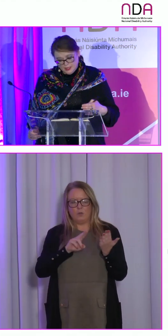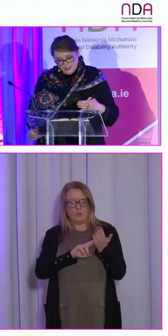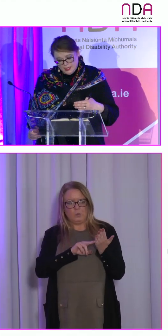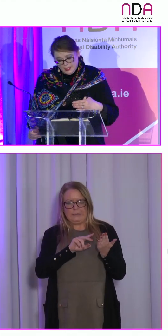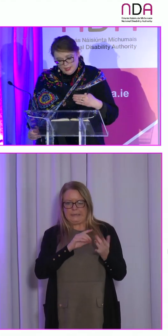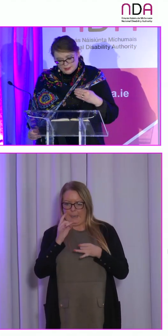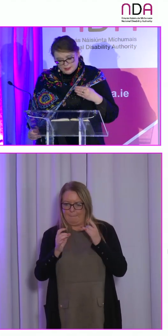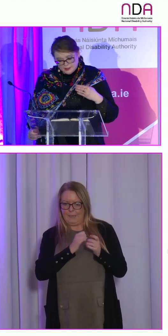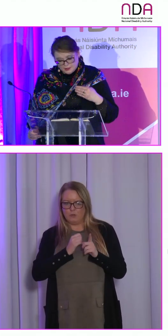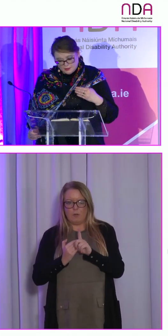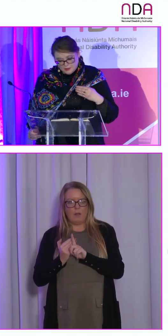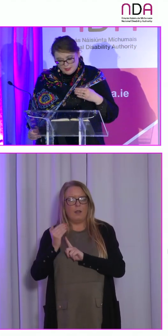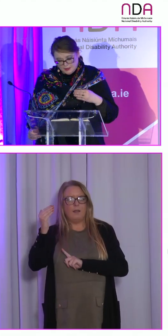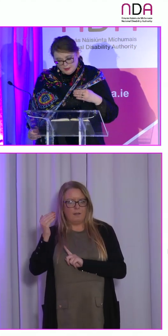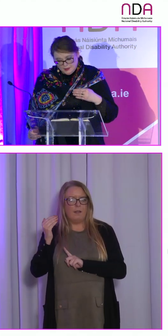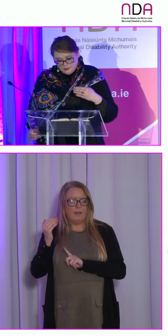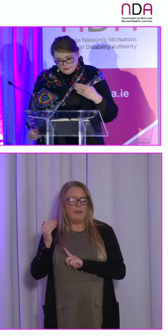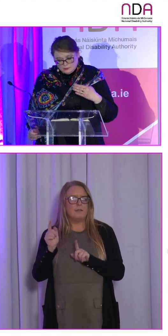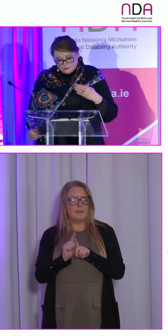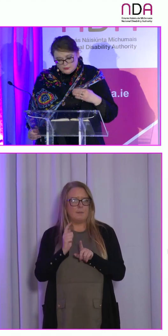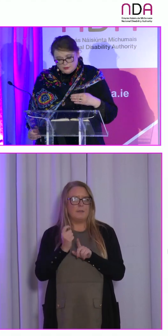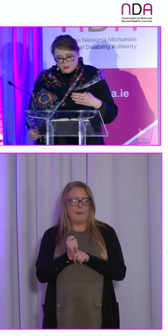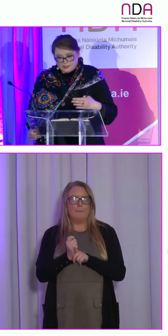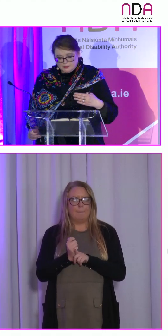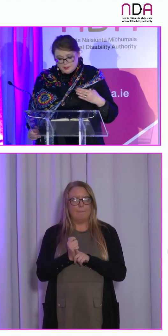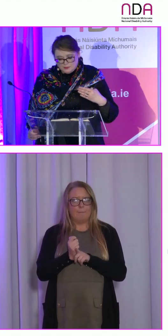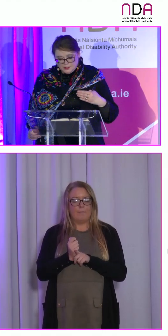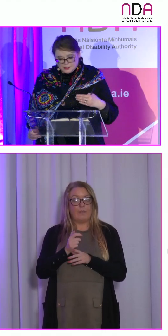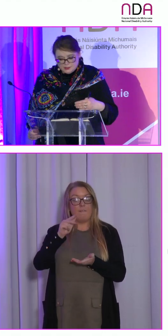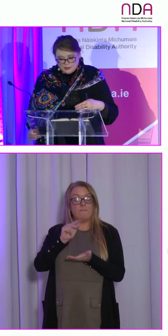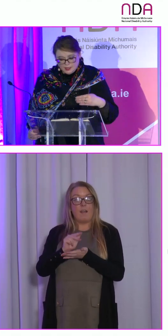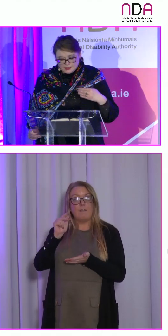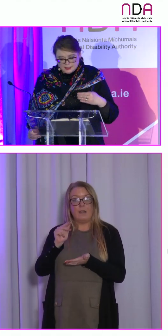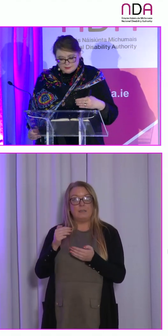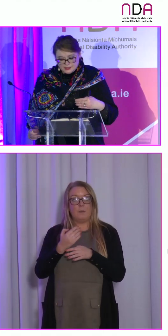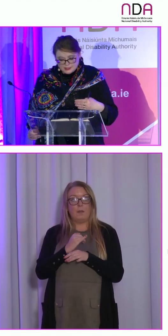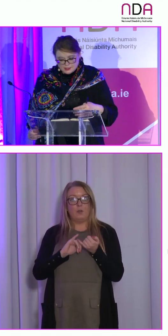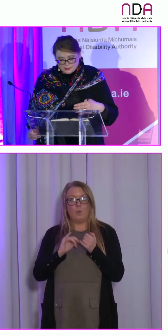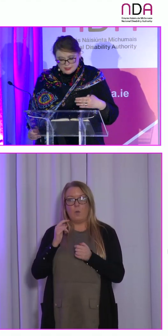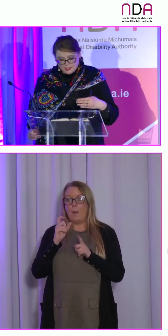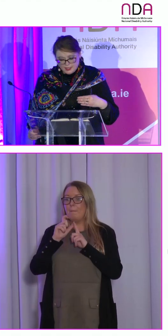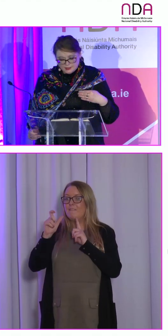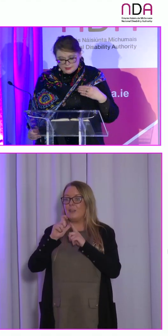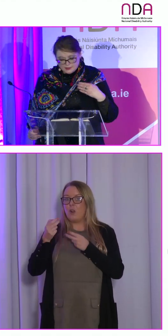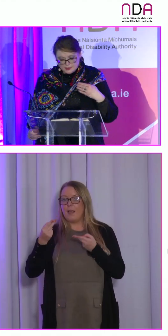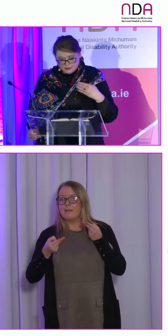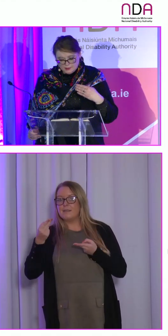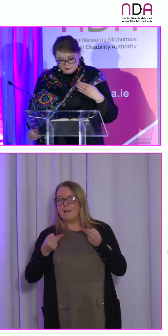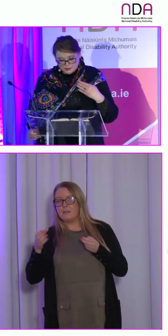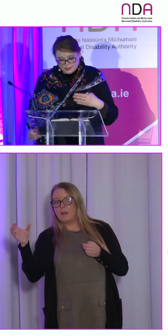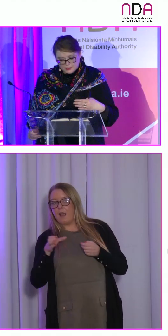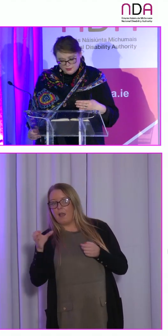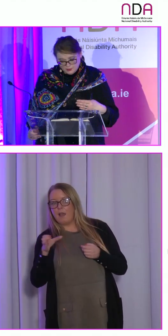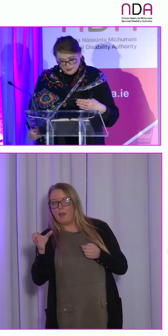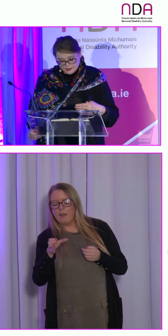possible, and that they are verified by professional assessors, and that they are then